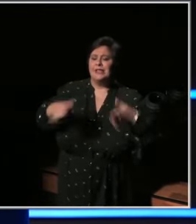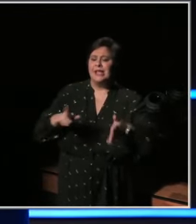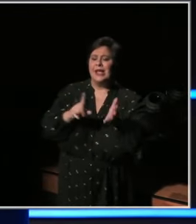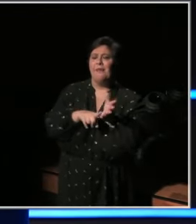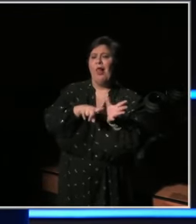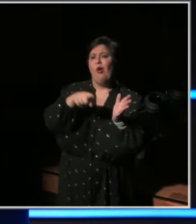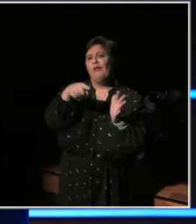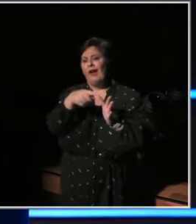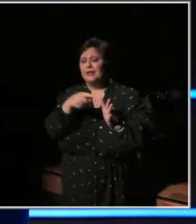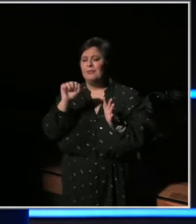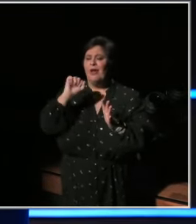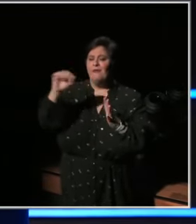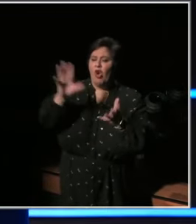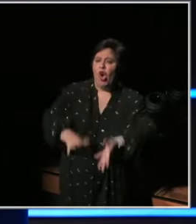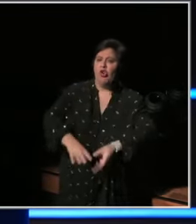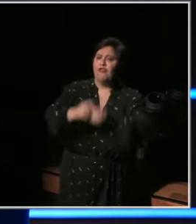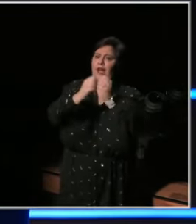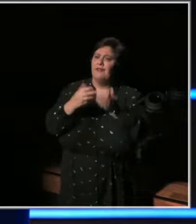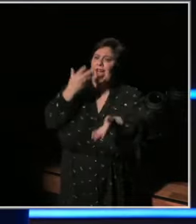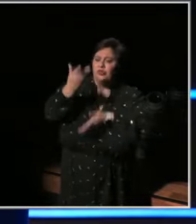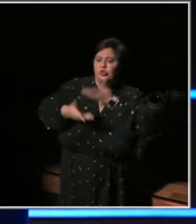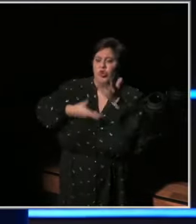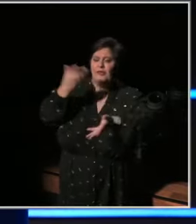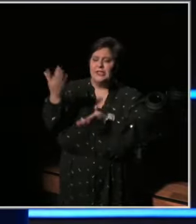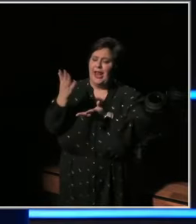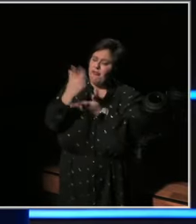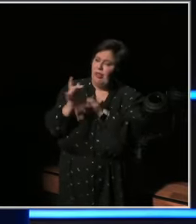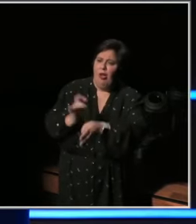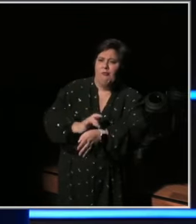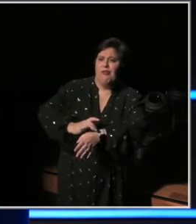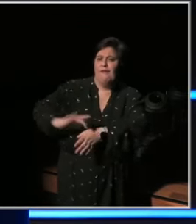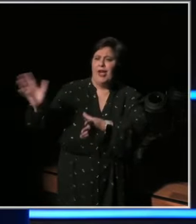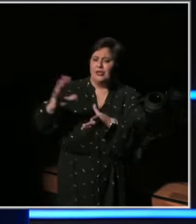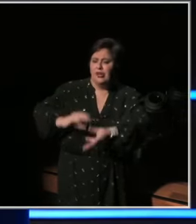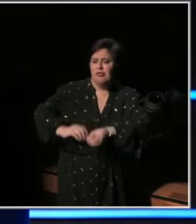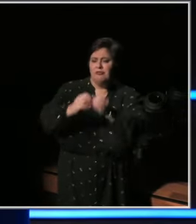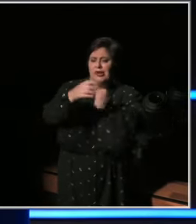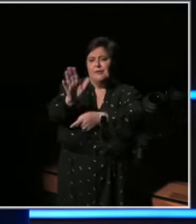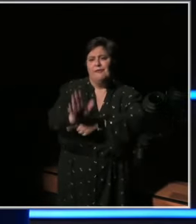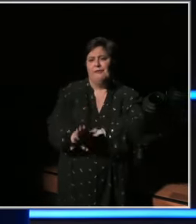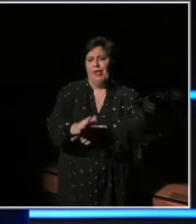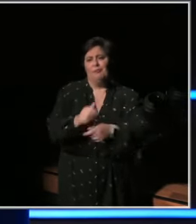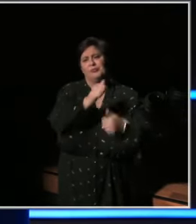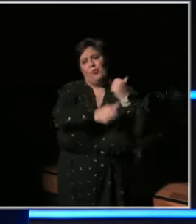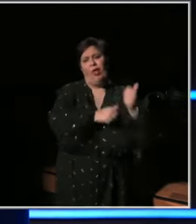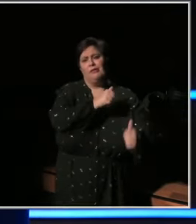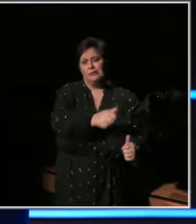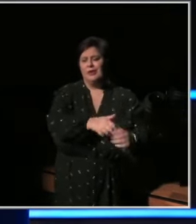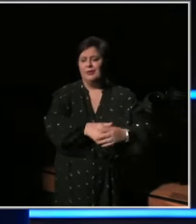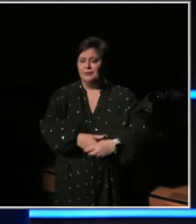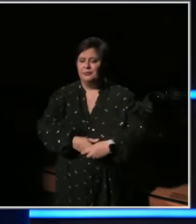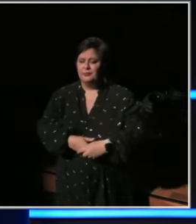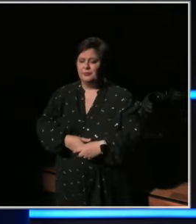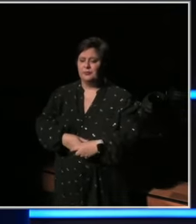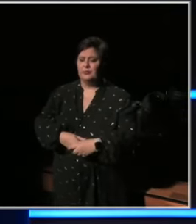Esteban for her craft and storytelling in a professionally executed film. So well done, Laura.